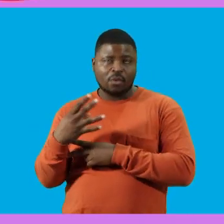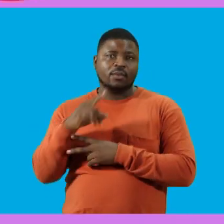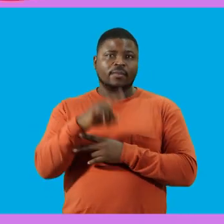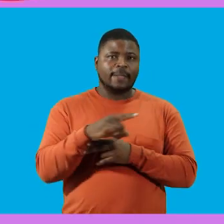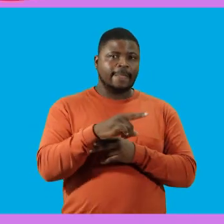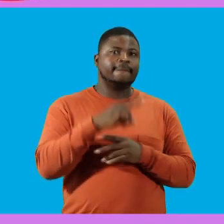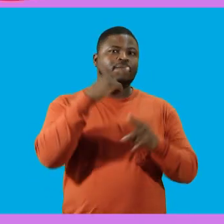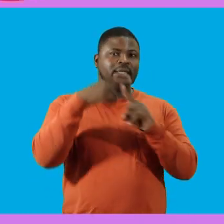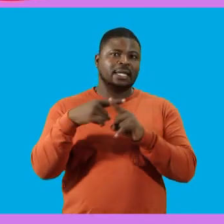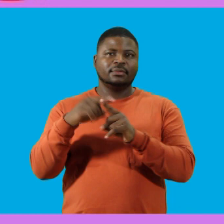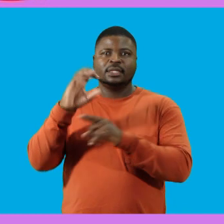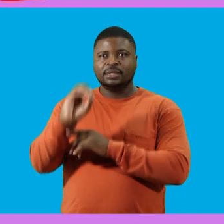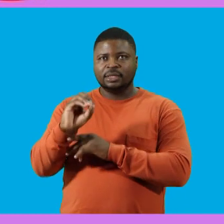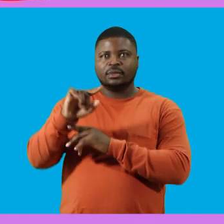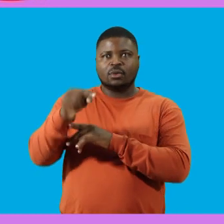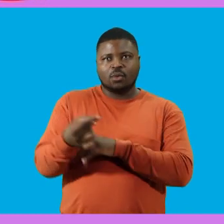4 times